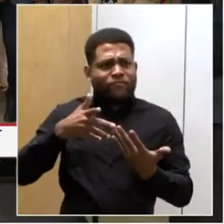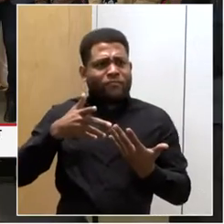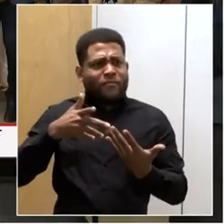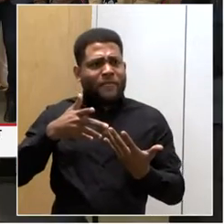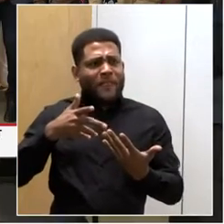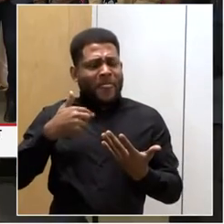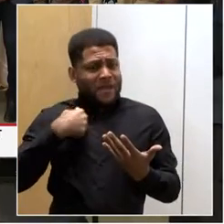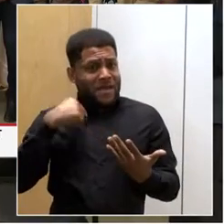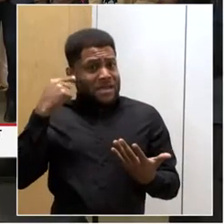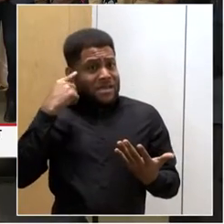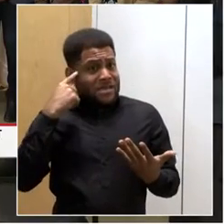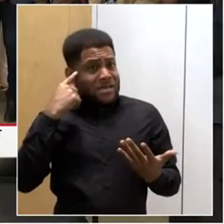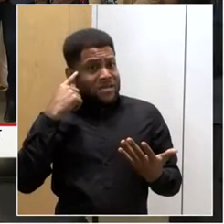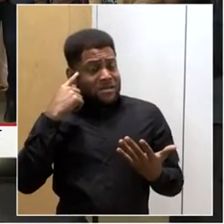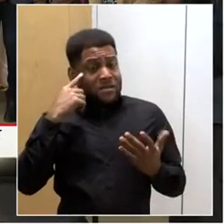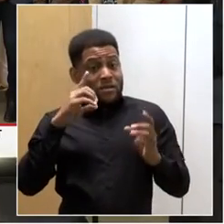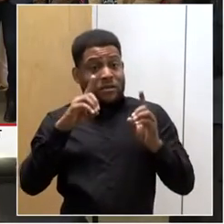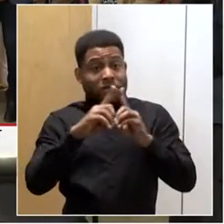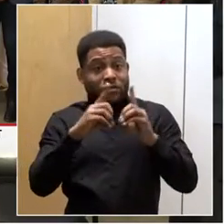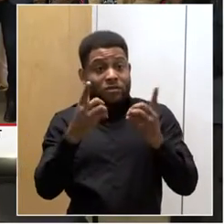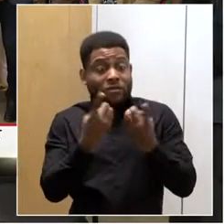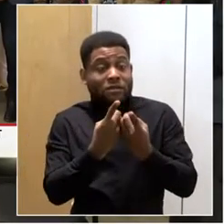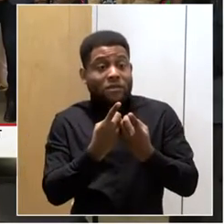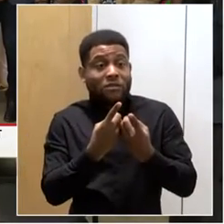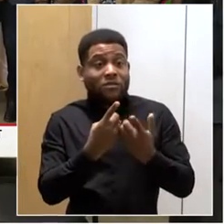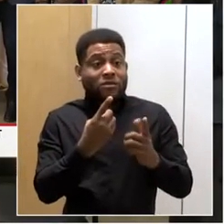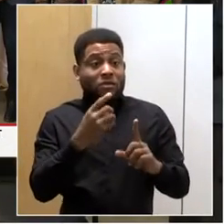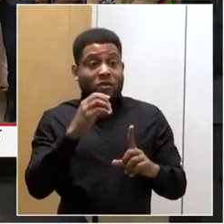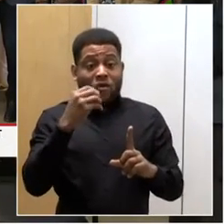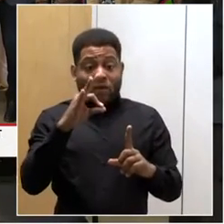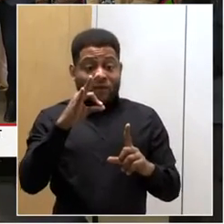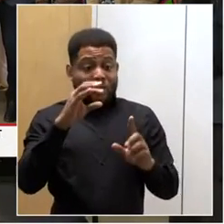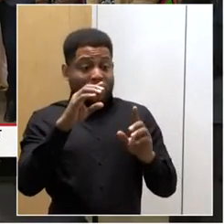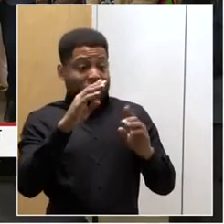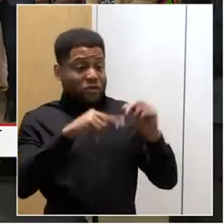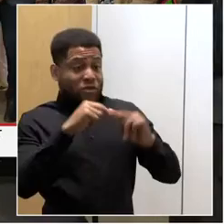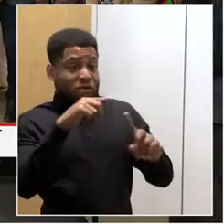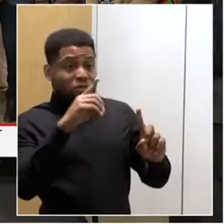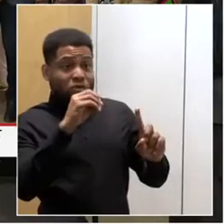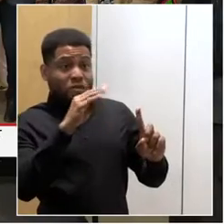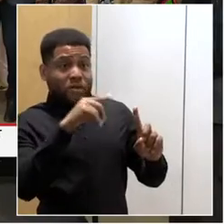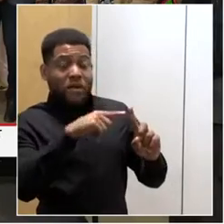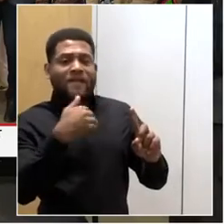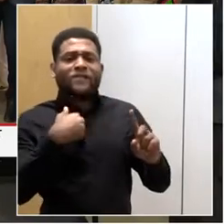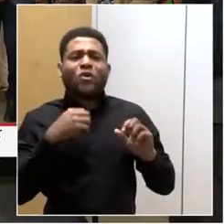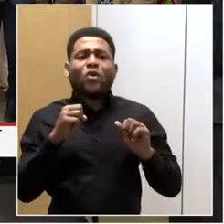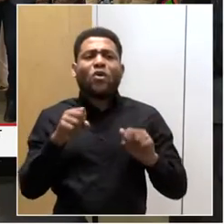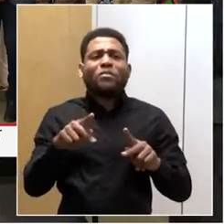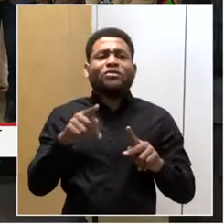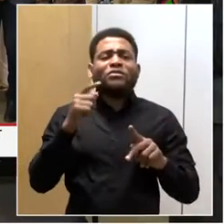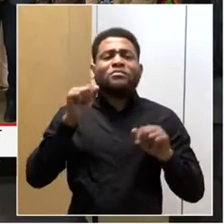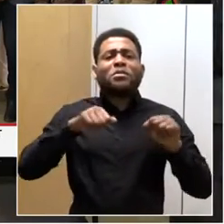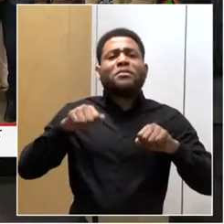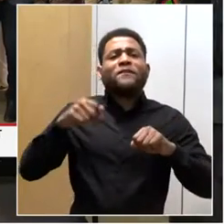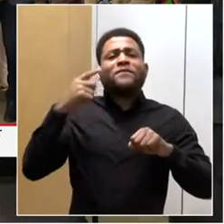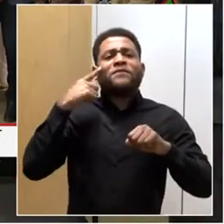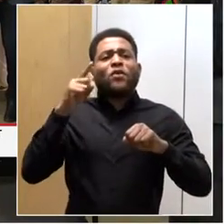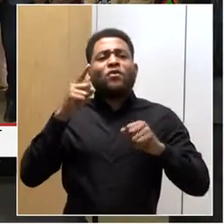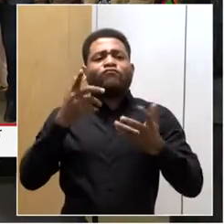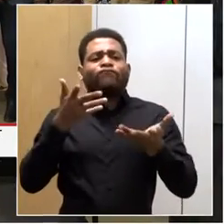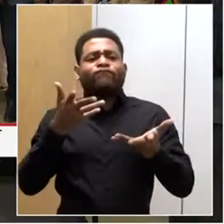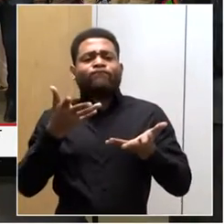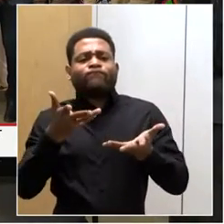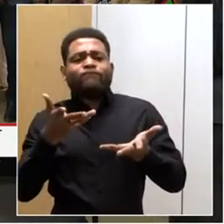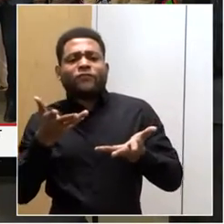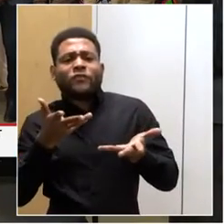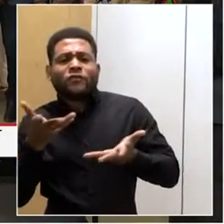gives the department, as Brian has already mentioned, the ability ability to scale up their services or specialize